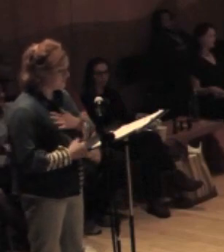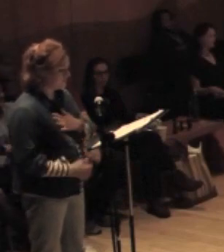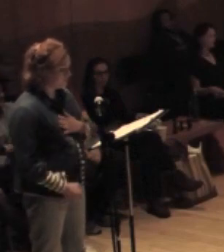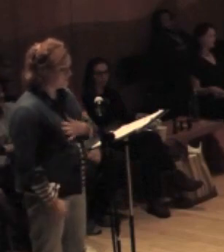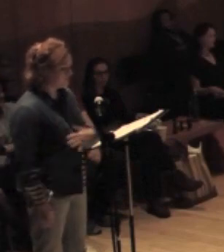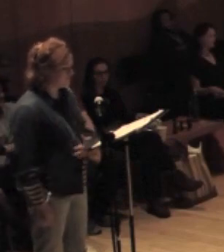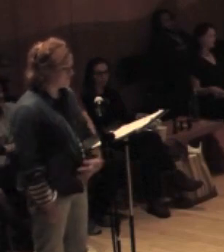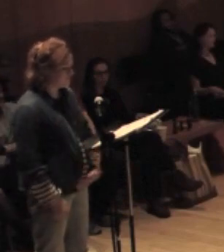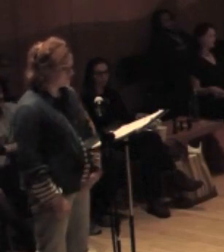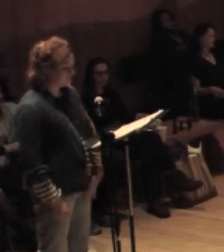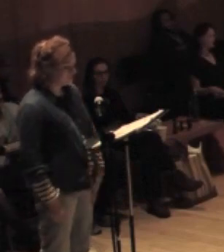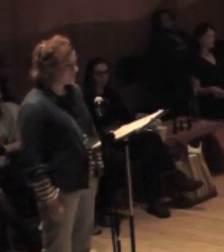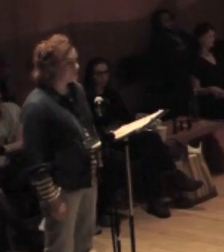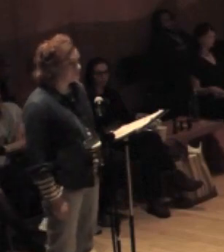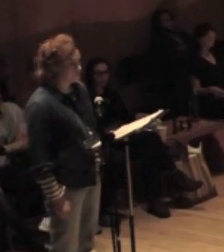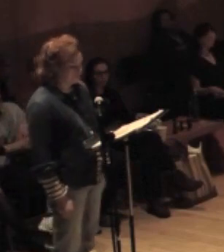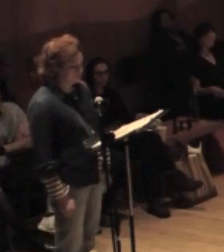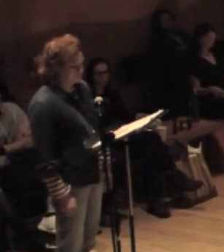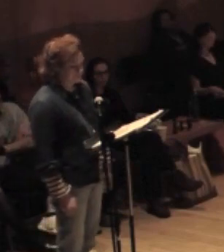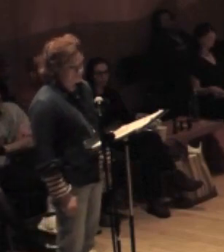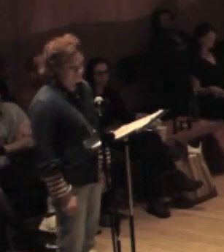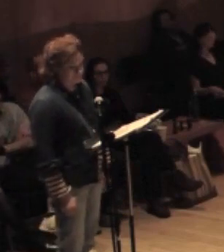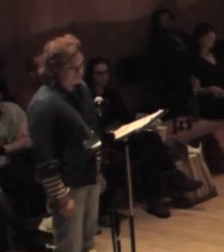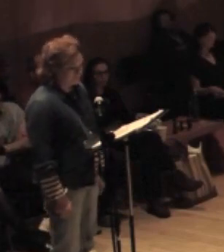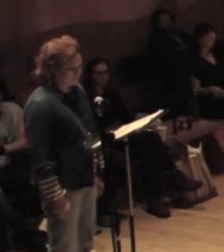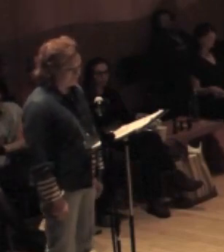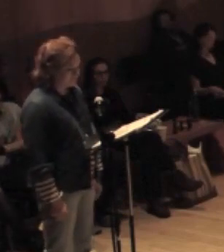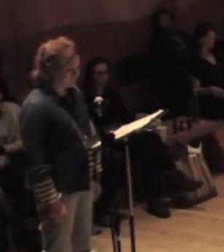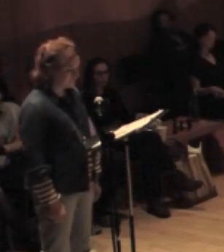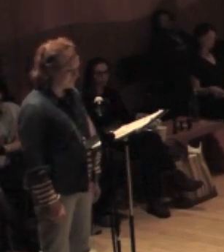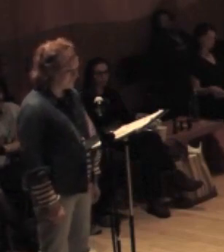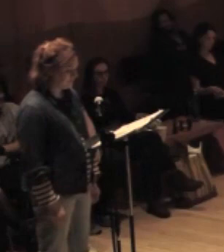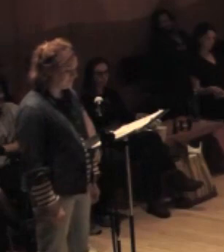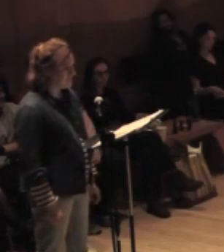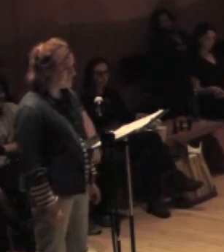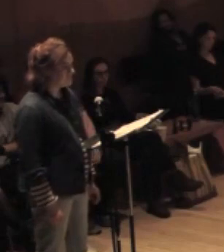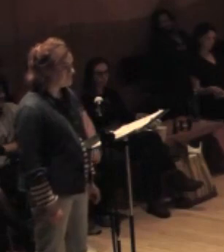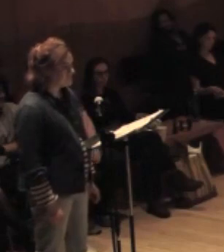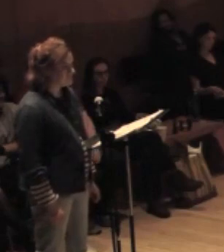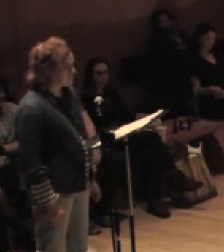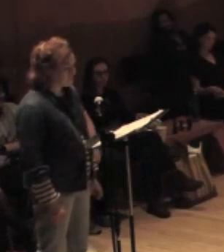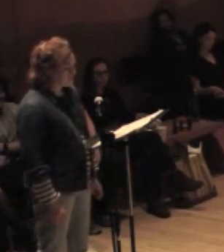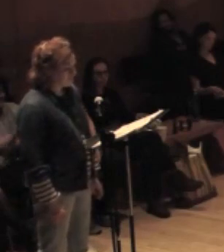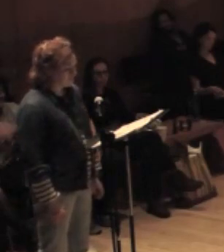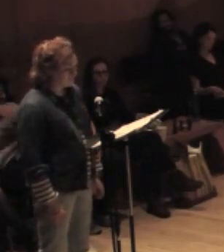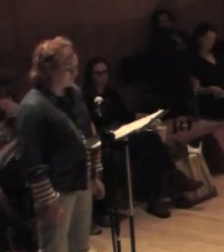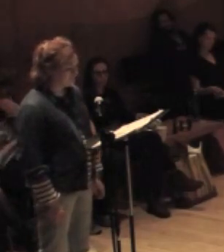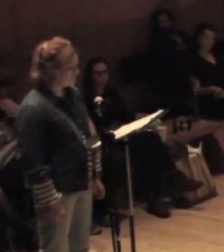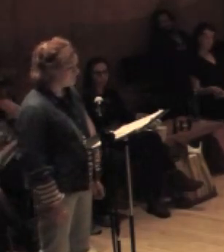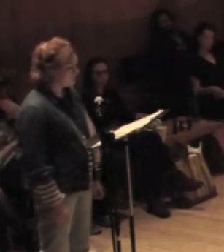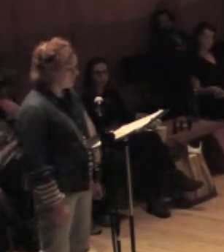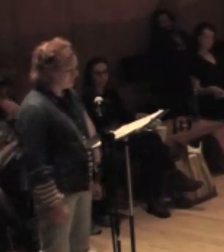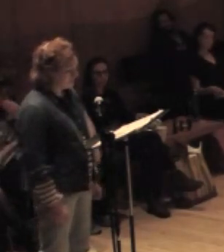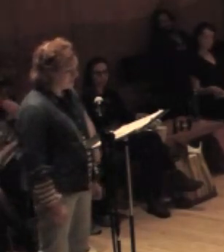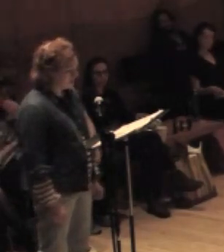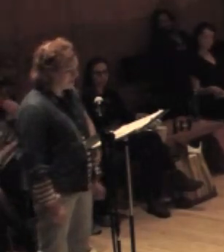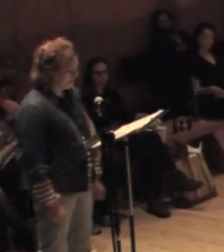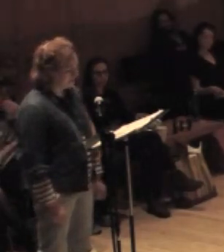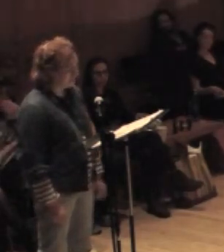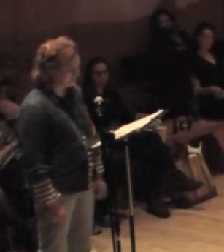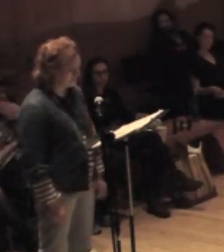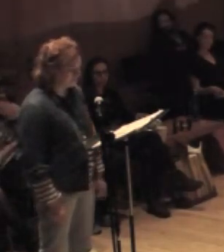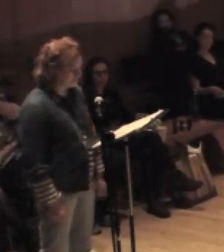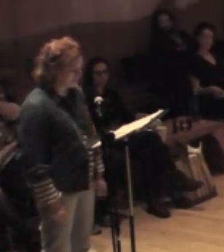but yeah it really was the only thing we could get I don't